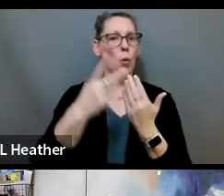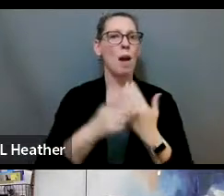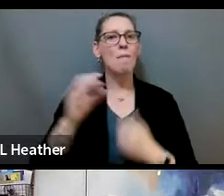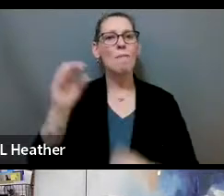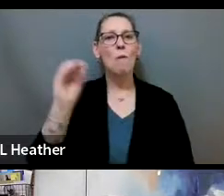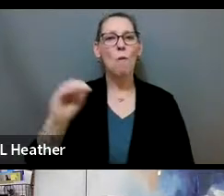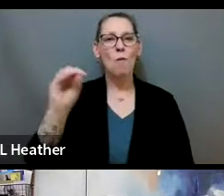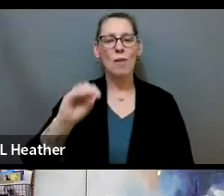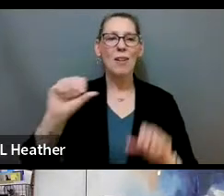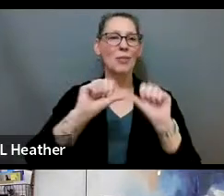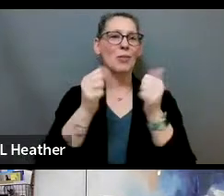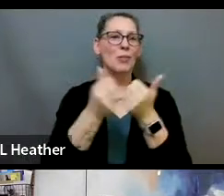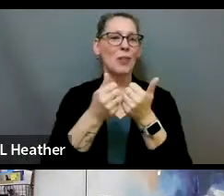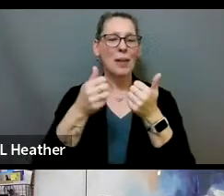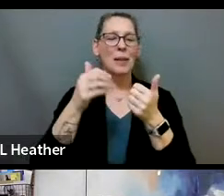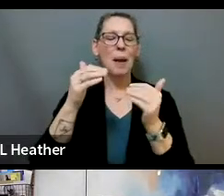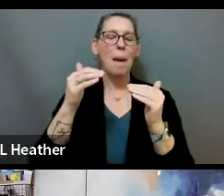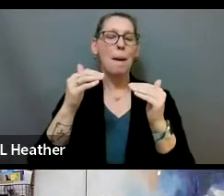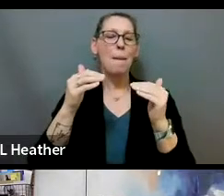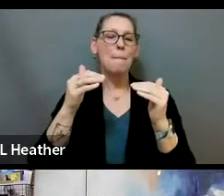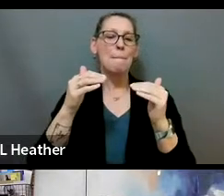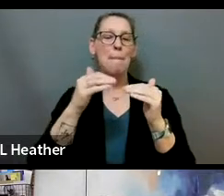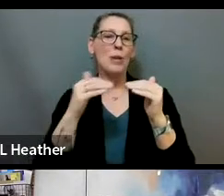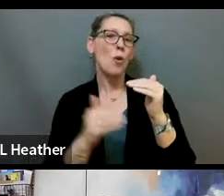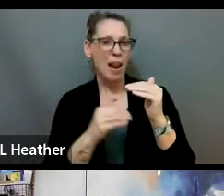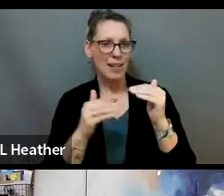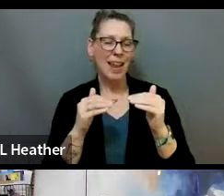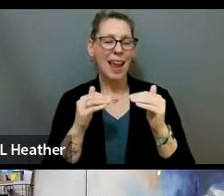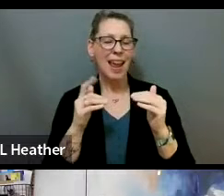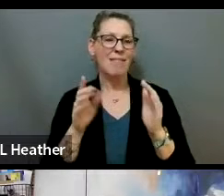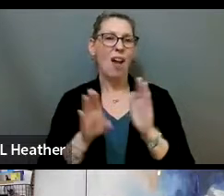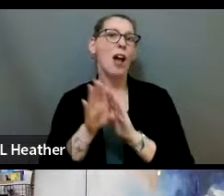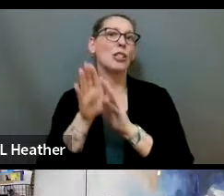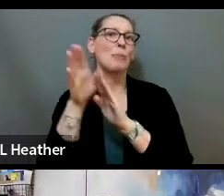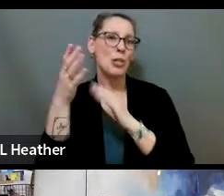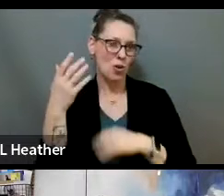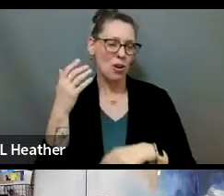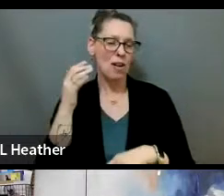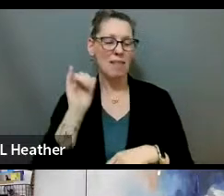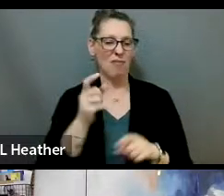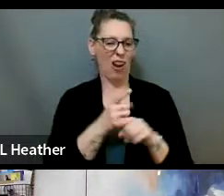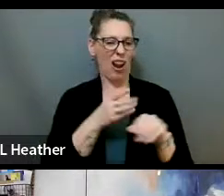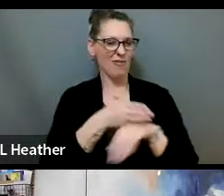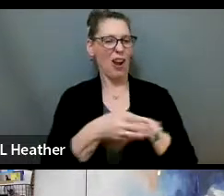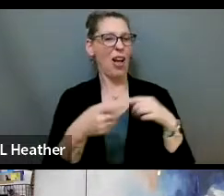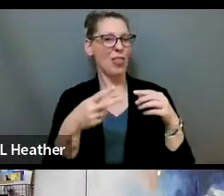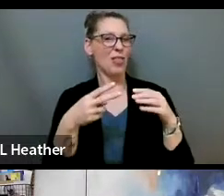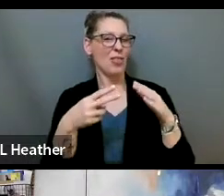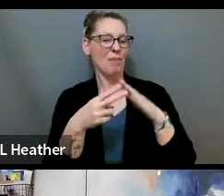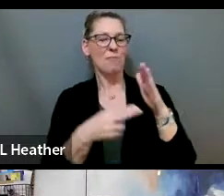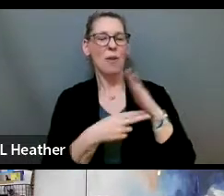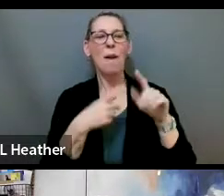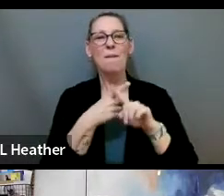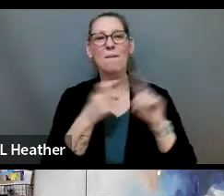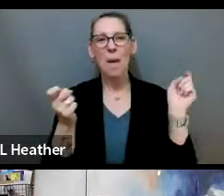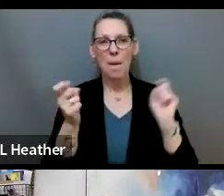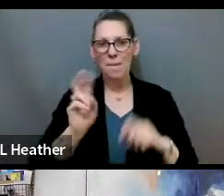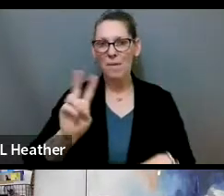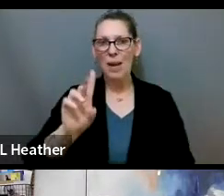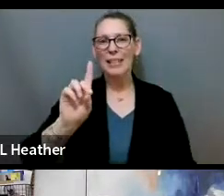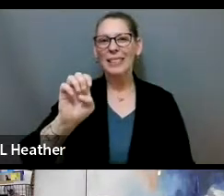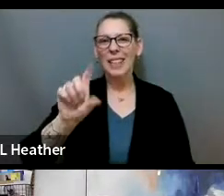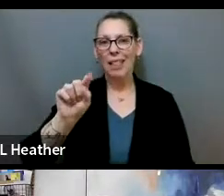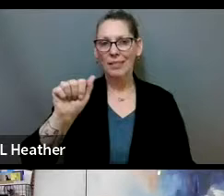Oregon Association of Minority Entrepreneurs here right across the river from Vancouver. We're in Delta Park.